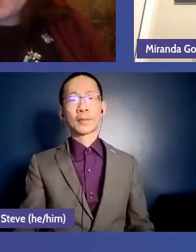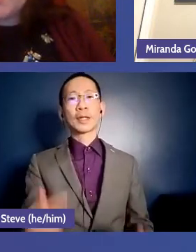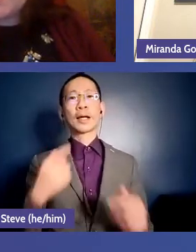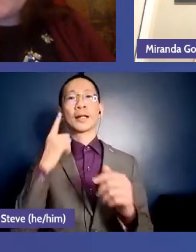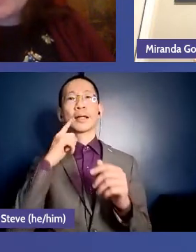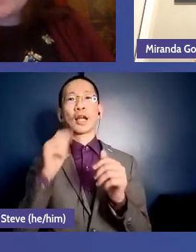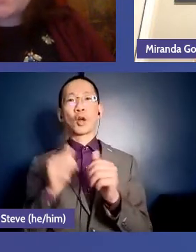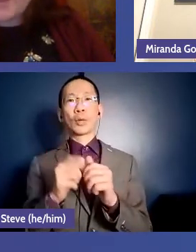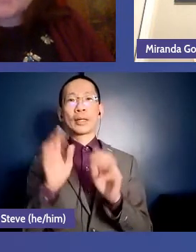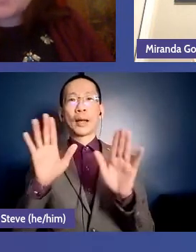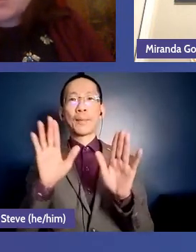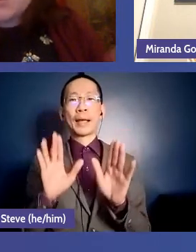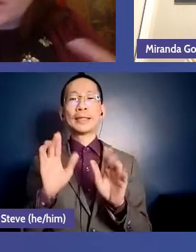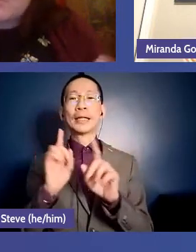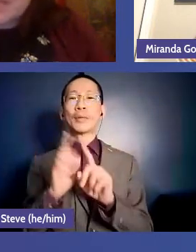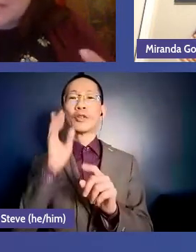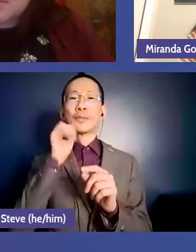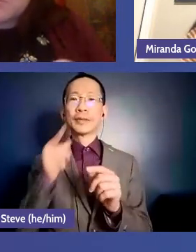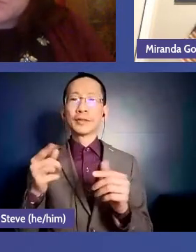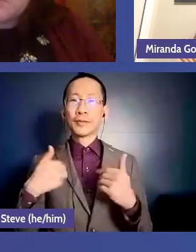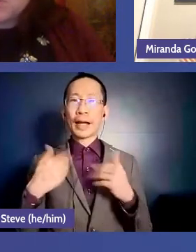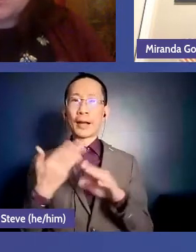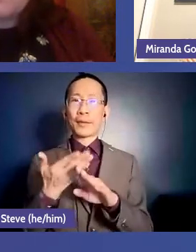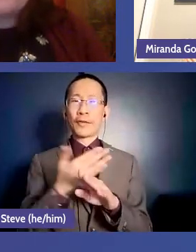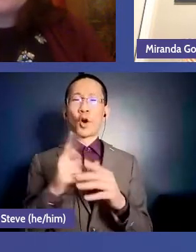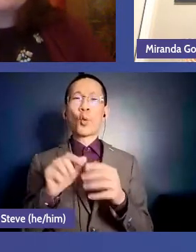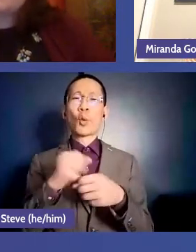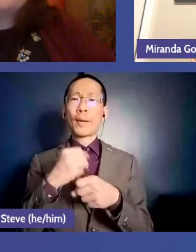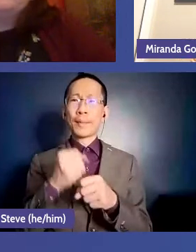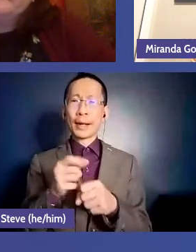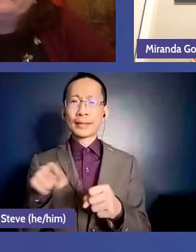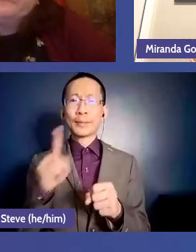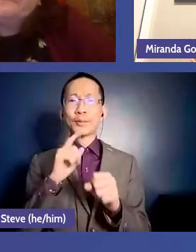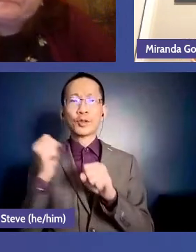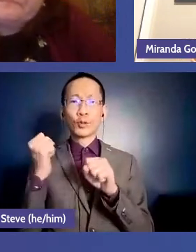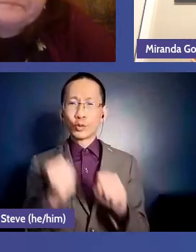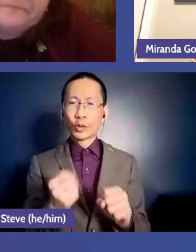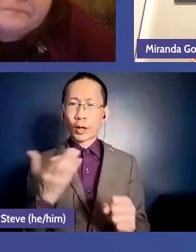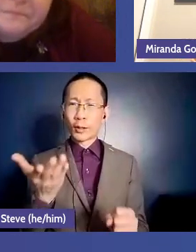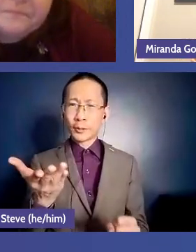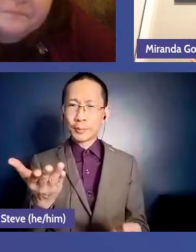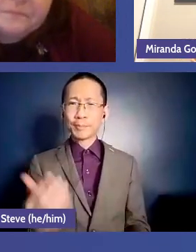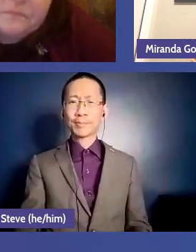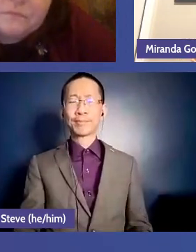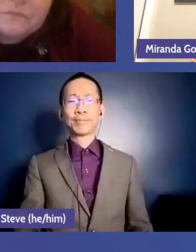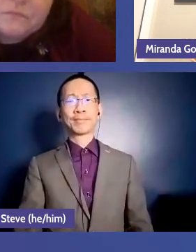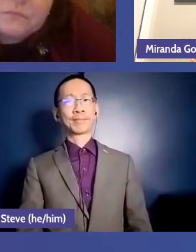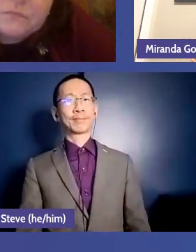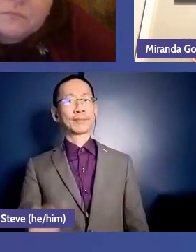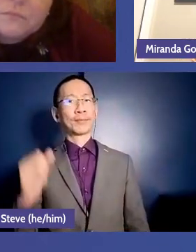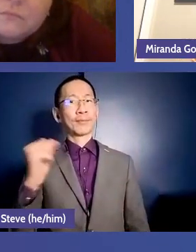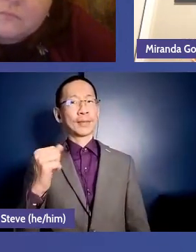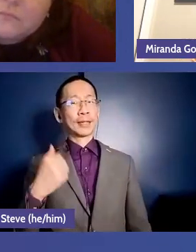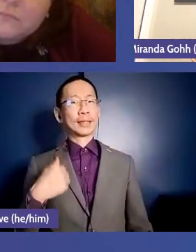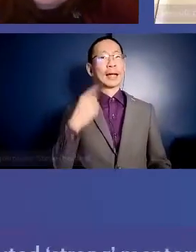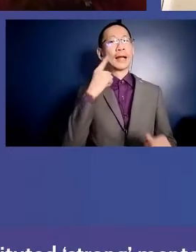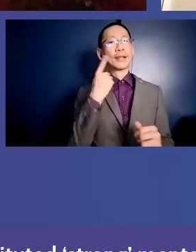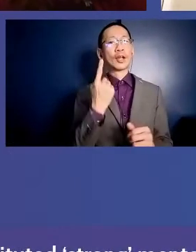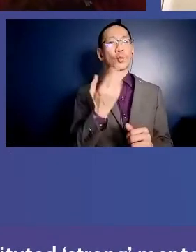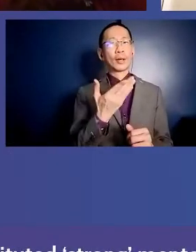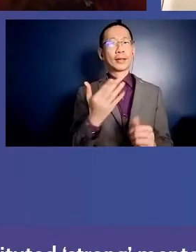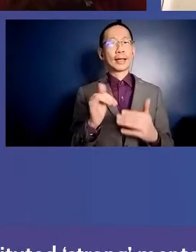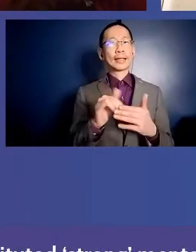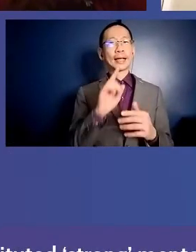mentorship experiences you've had in the past, what makes them, you know, so strong? Yeah, I think one thing that